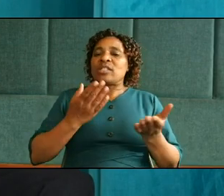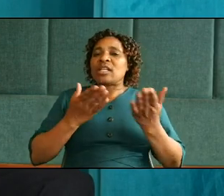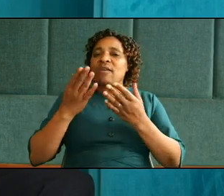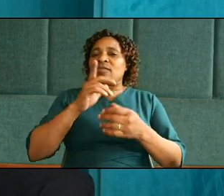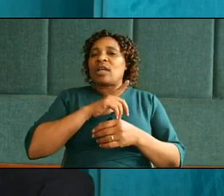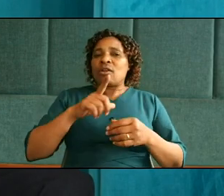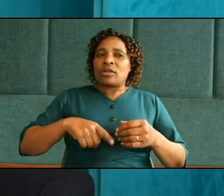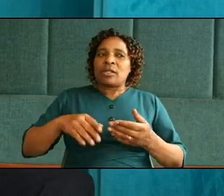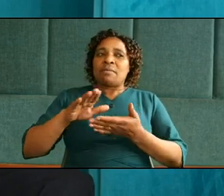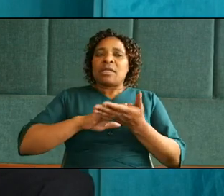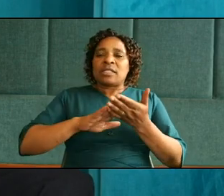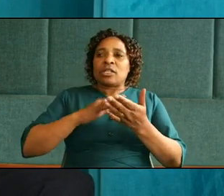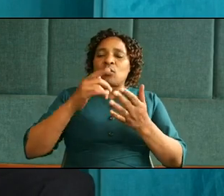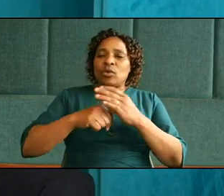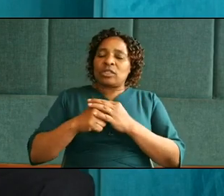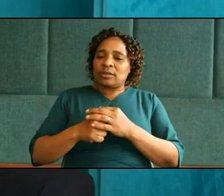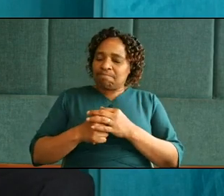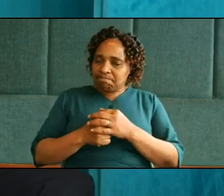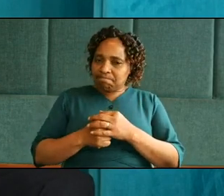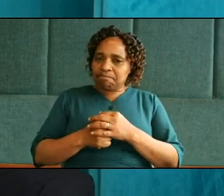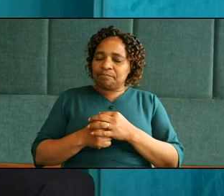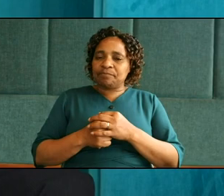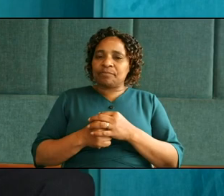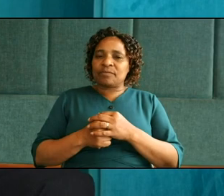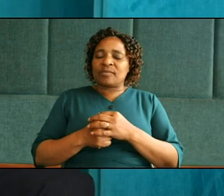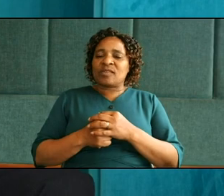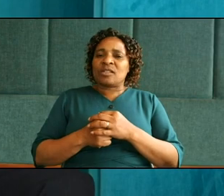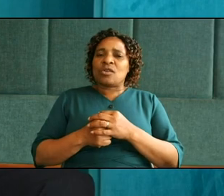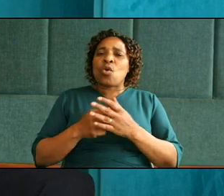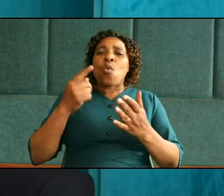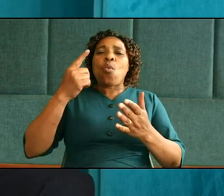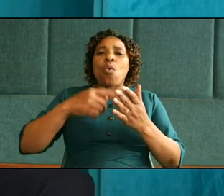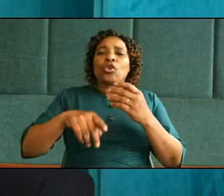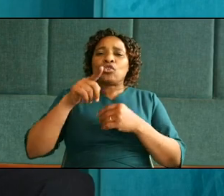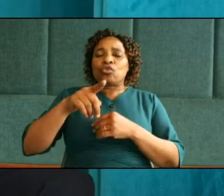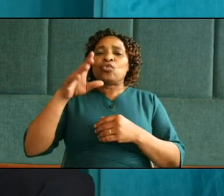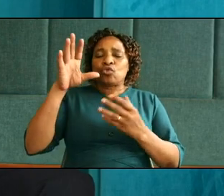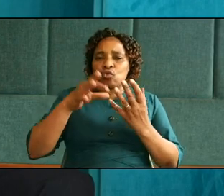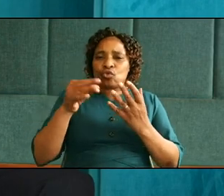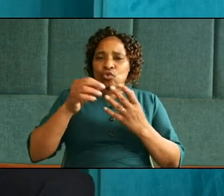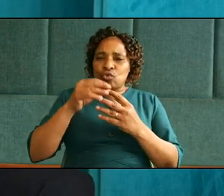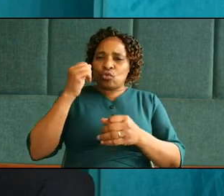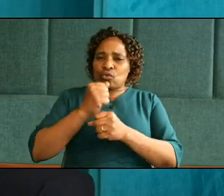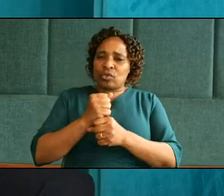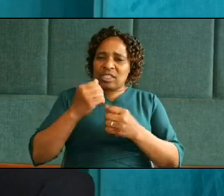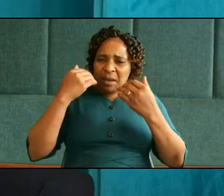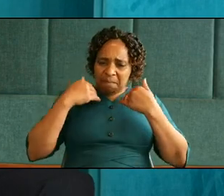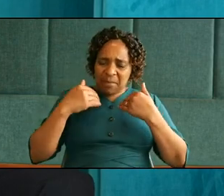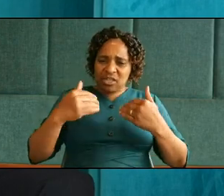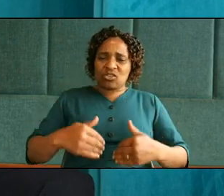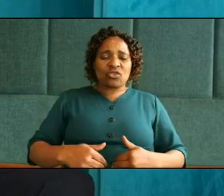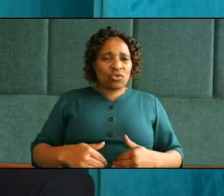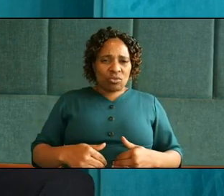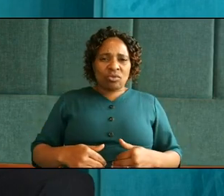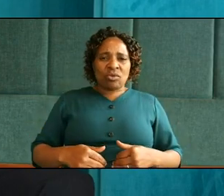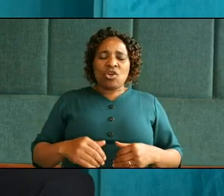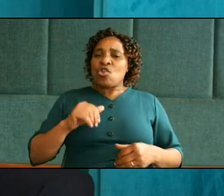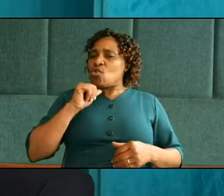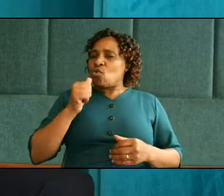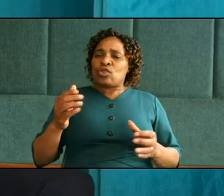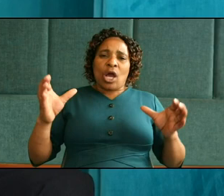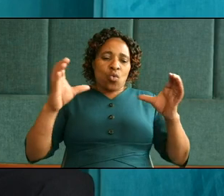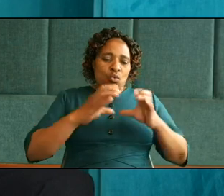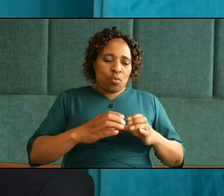this basically means that what you choose to do is a personal decision. It's not a corporate